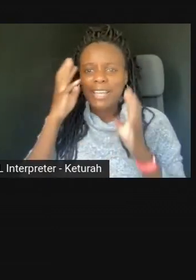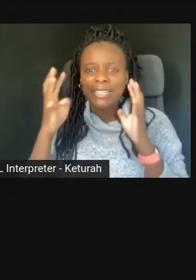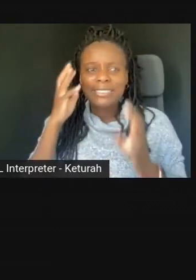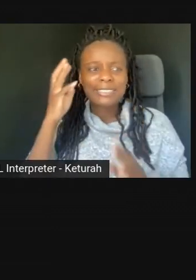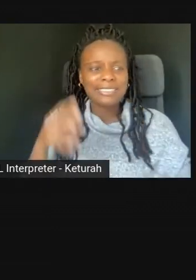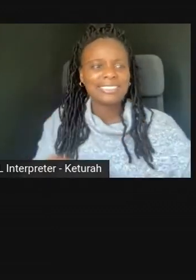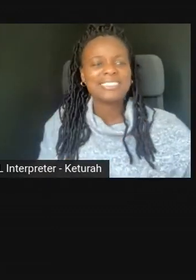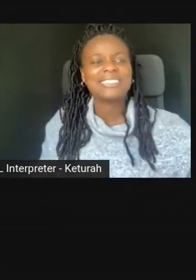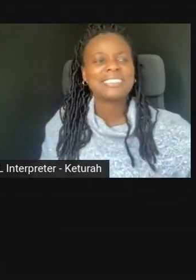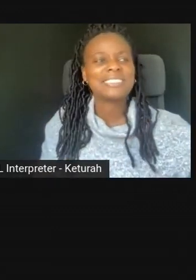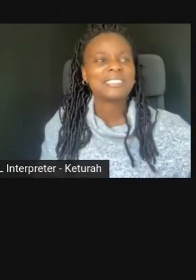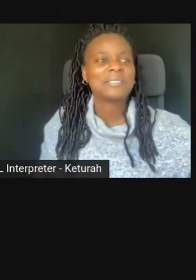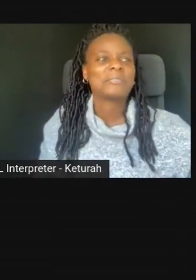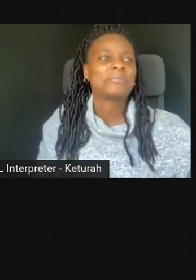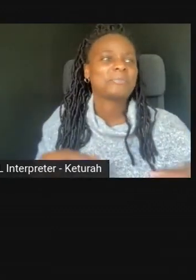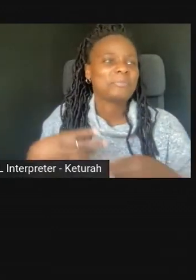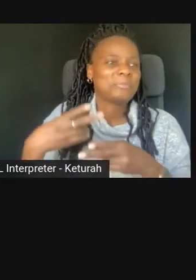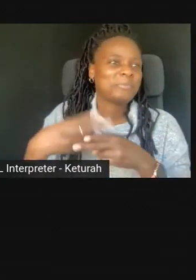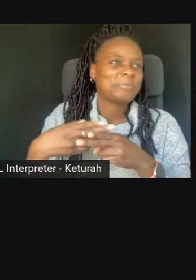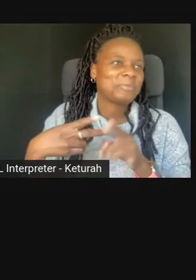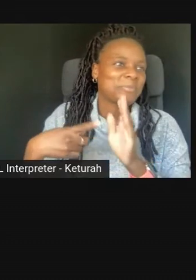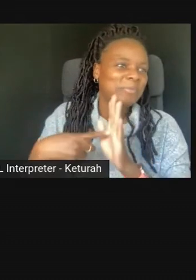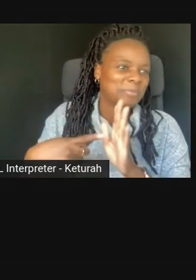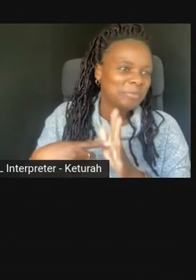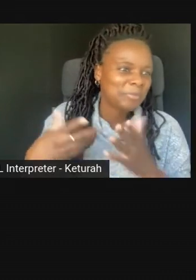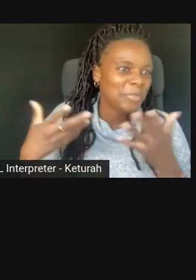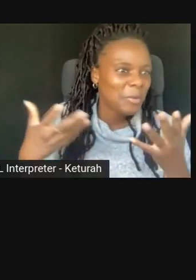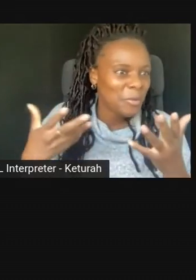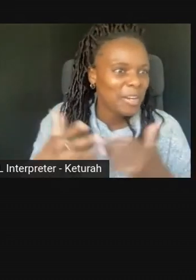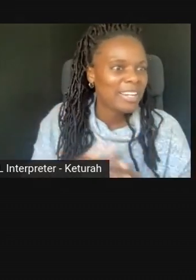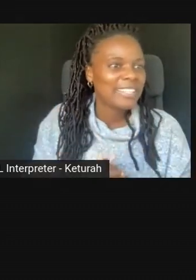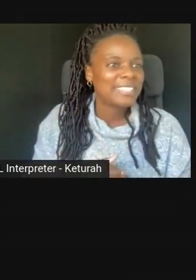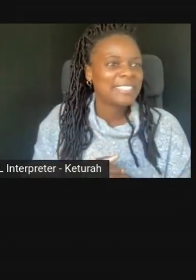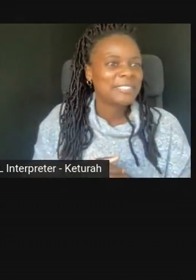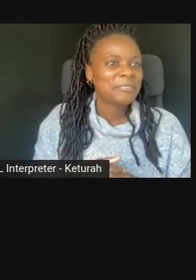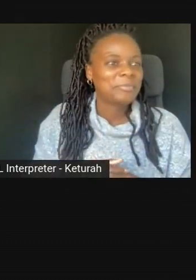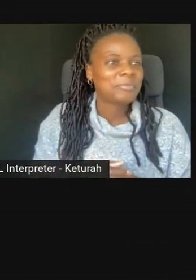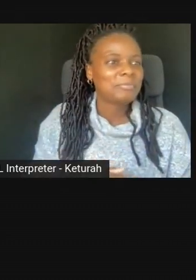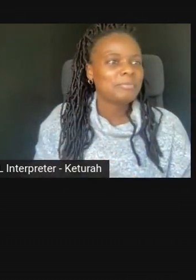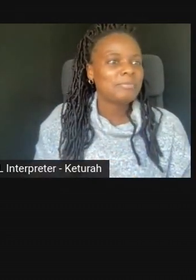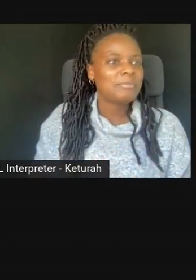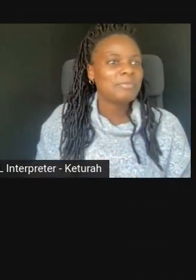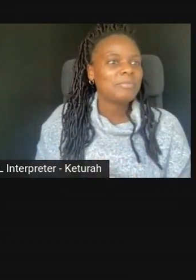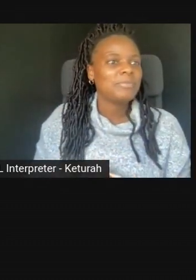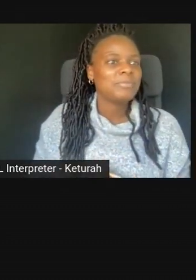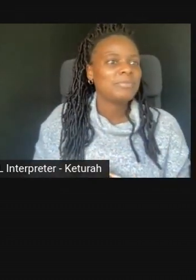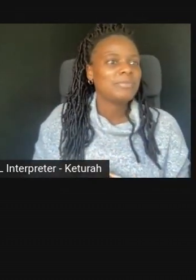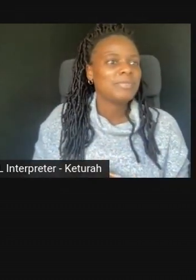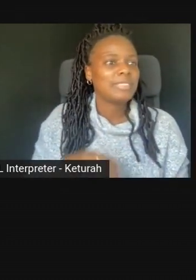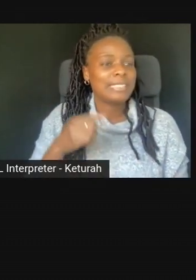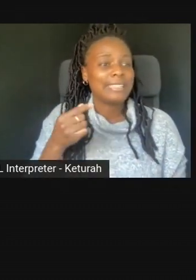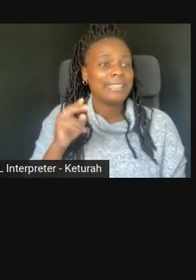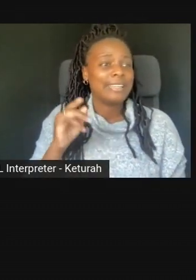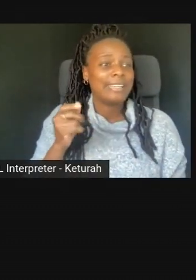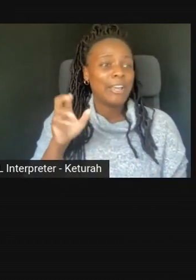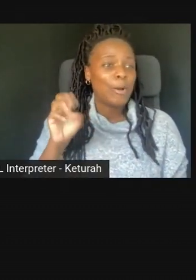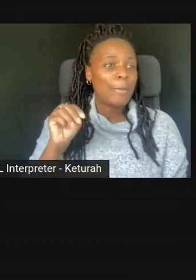Toro. A mountain girl can dream. And as someone living in Knoxville, Tennessee, a non-geographic center for my